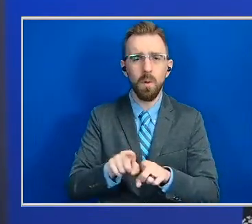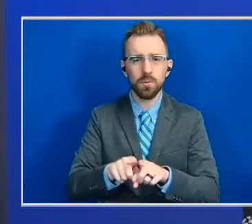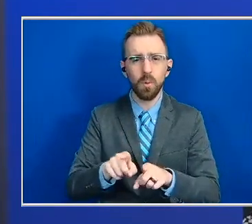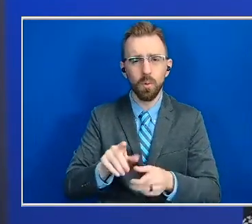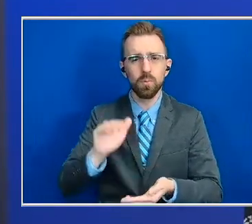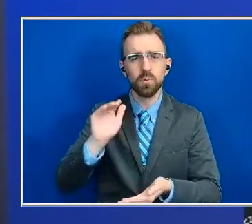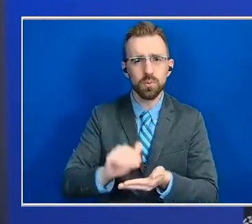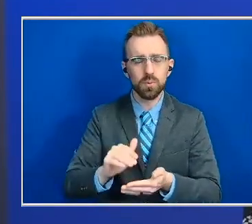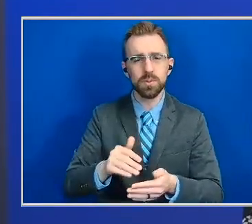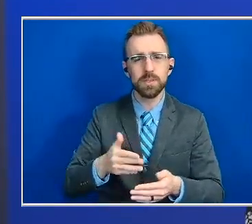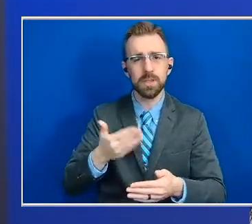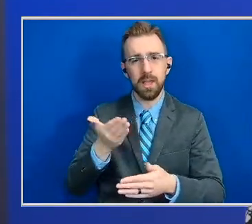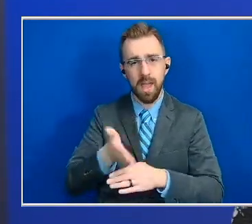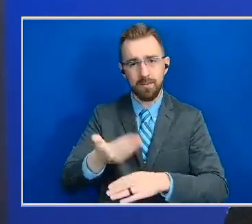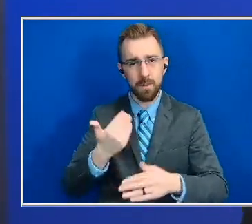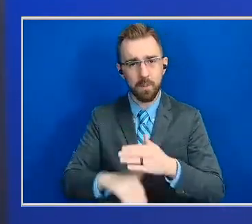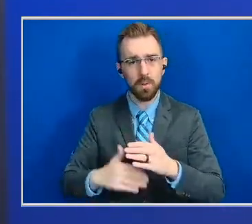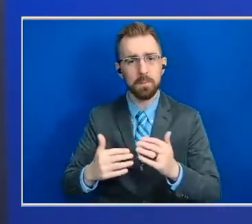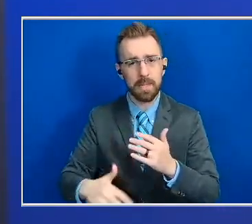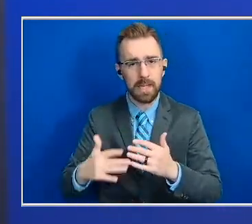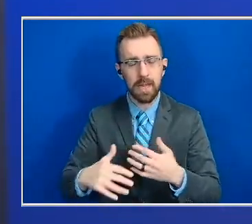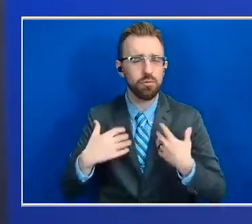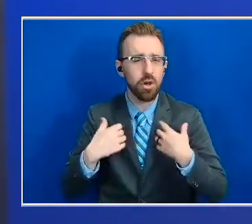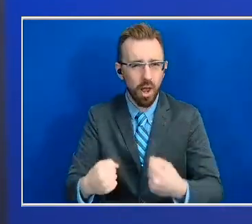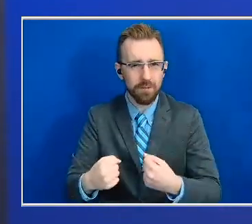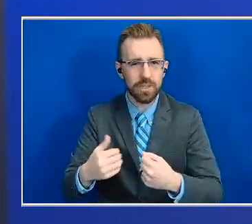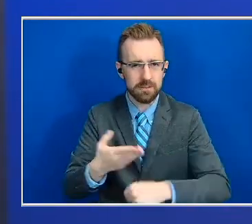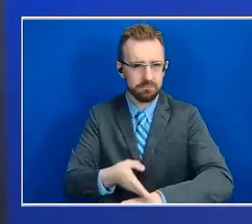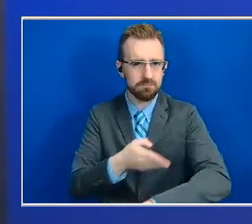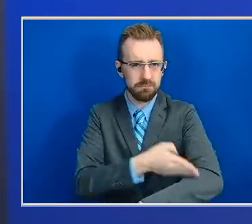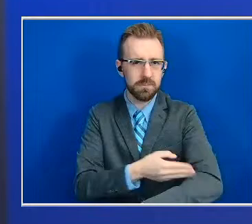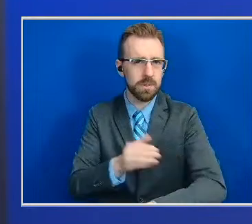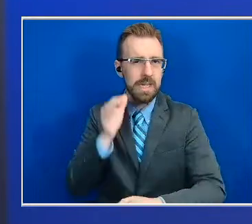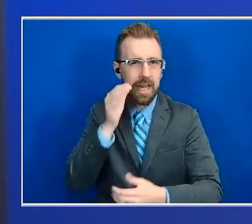and helps with that early recovery. I think sometimes you'll hear things about